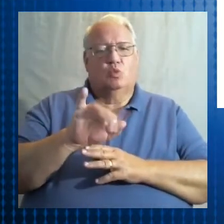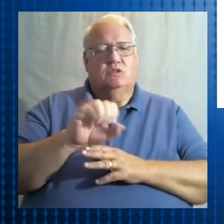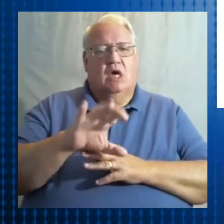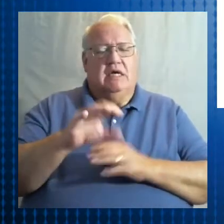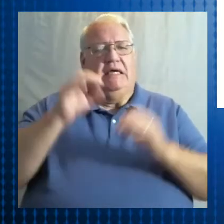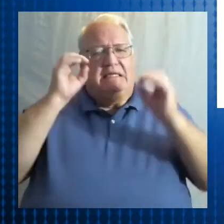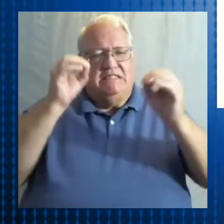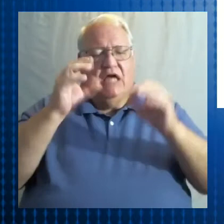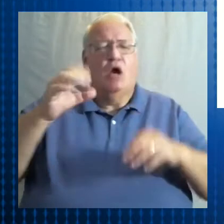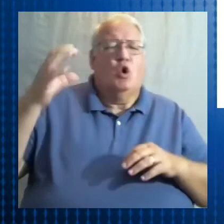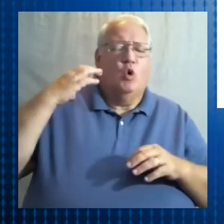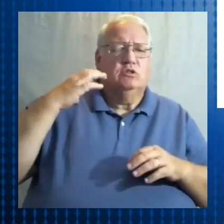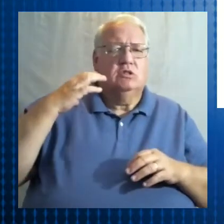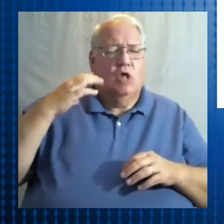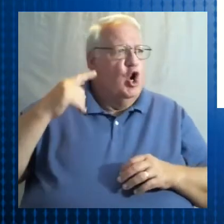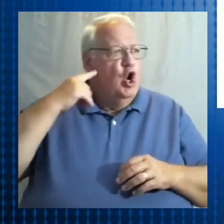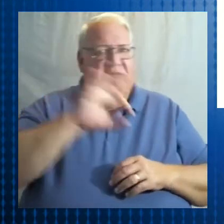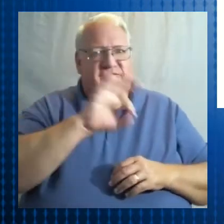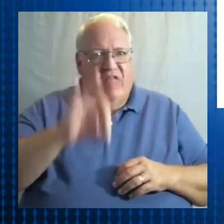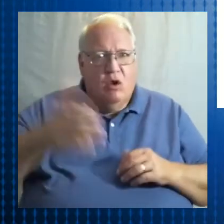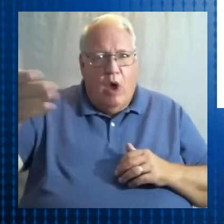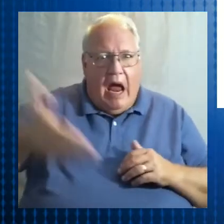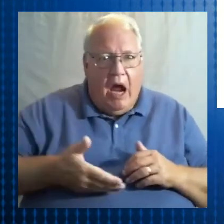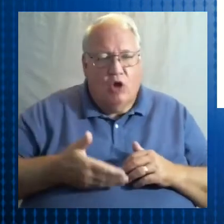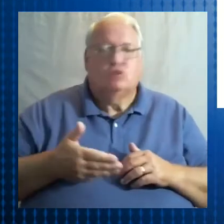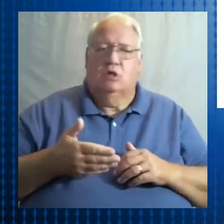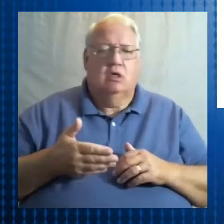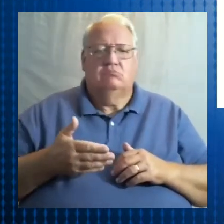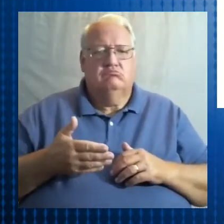was hiring, and he jumped at the chance to return to Flint.